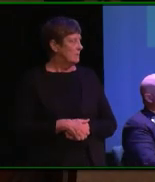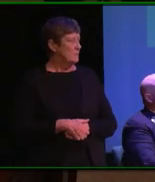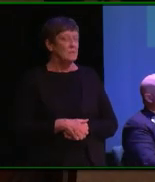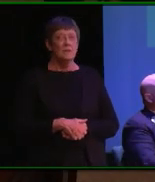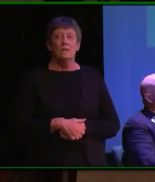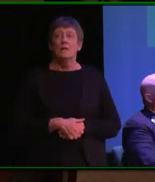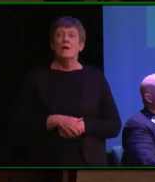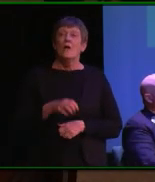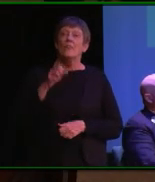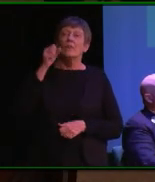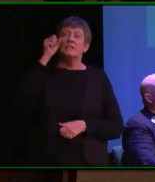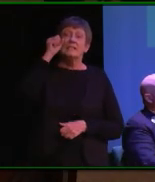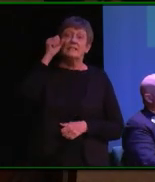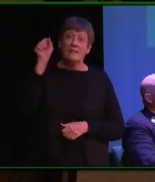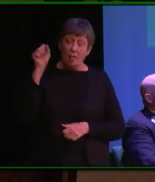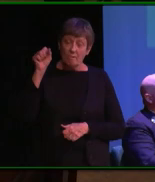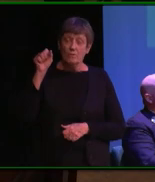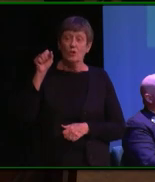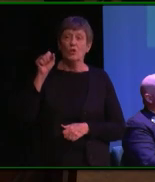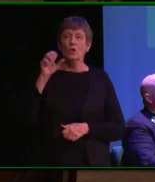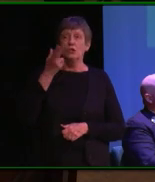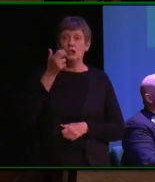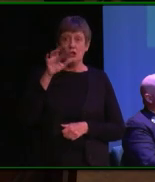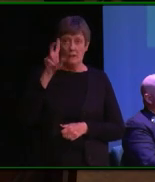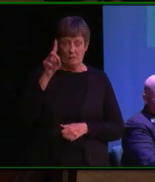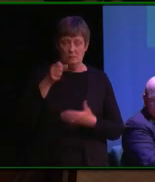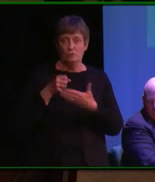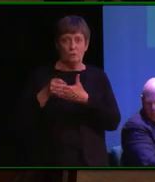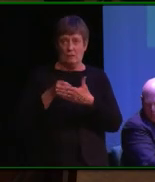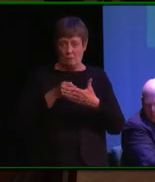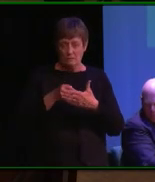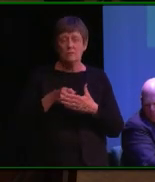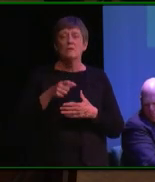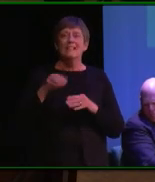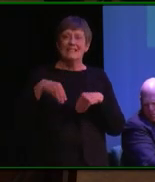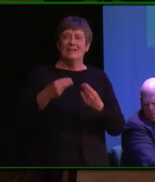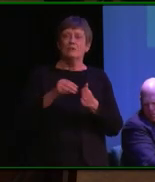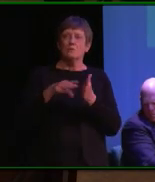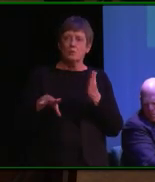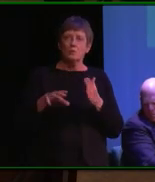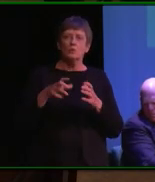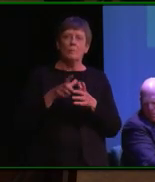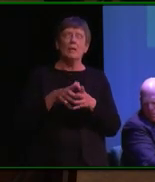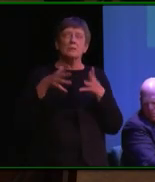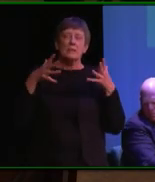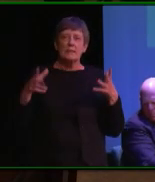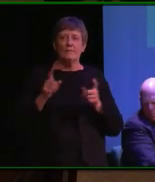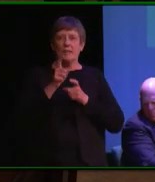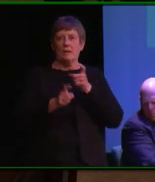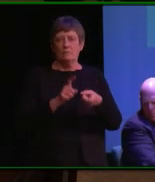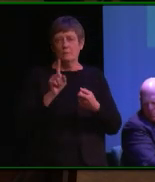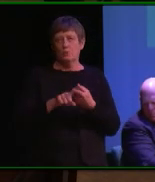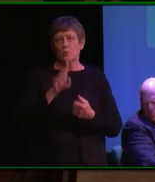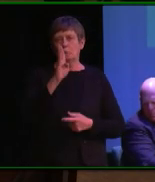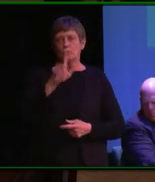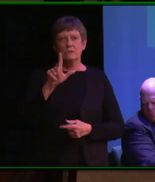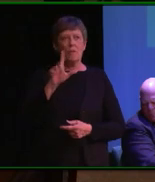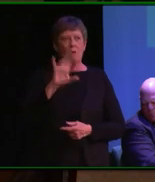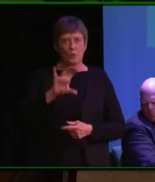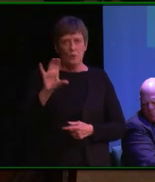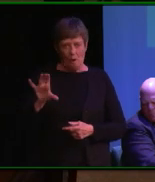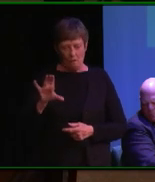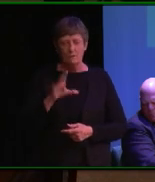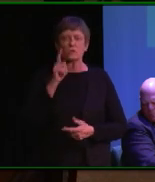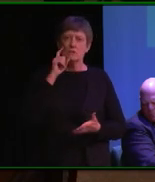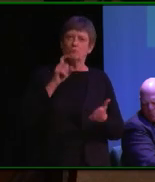The Silver Shield Award is given to students who have made significant contributions to Bristol Community College and